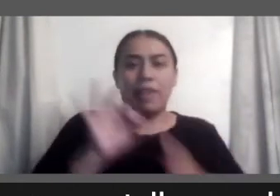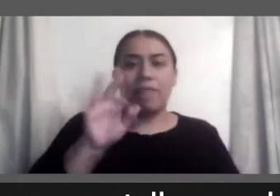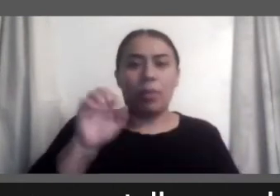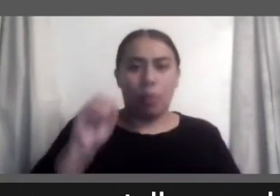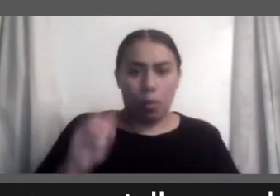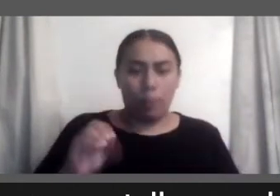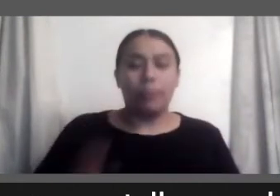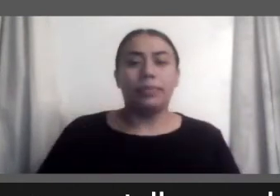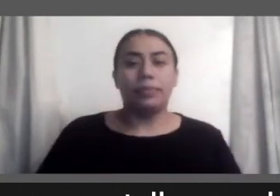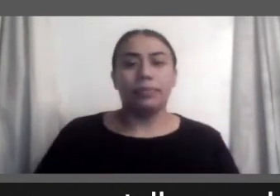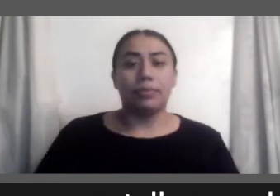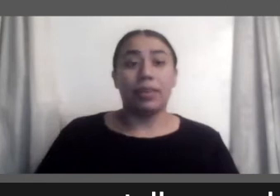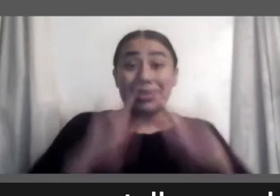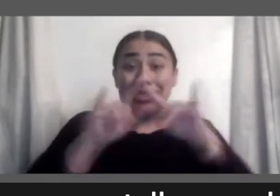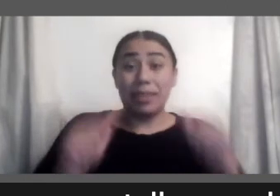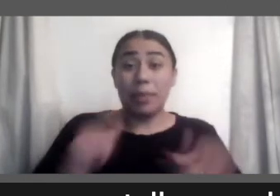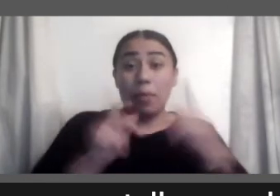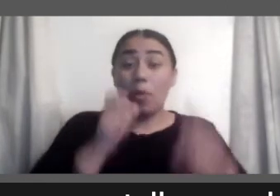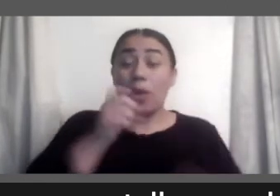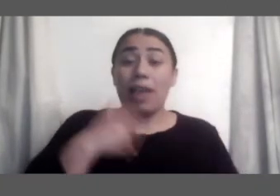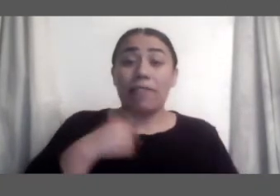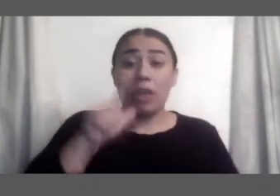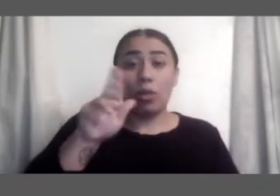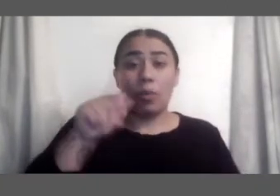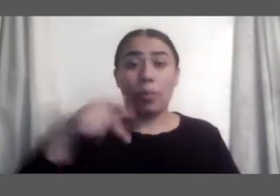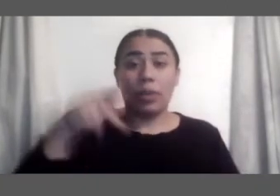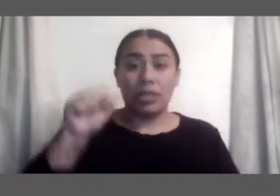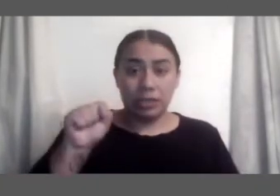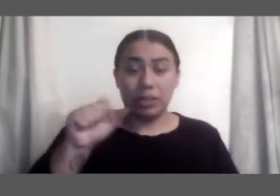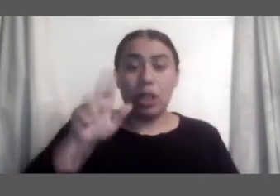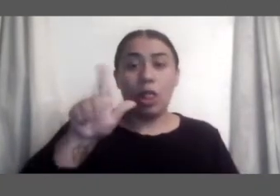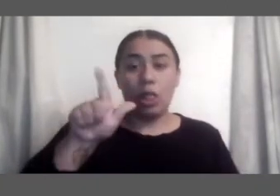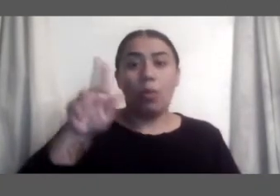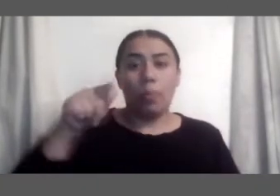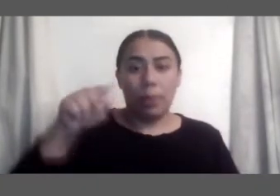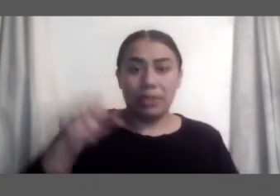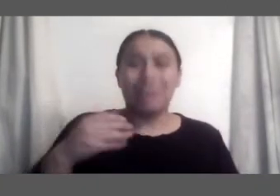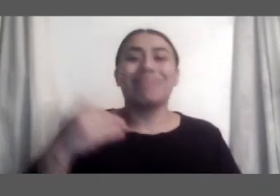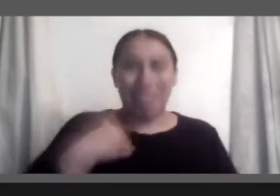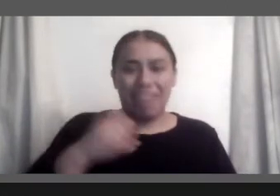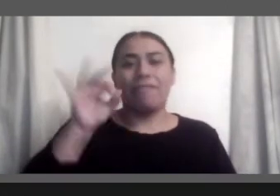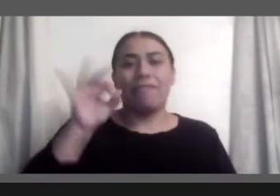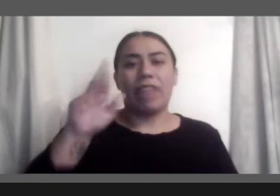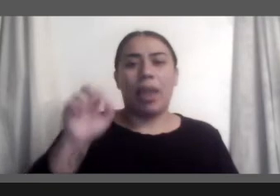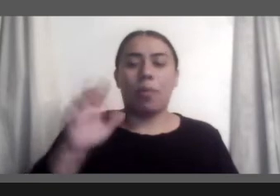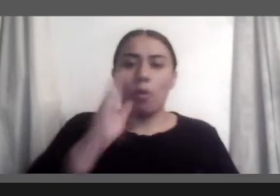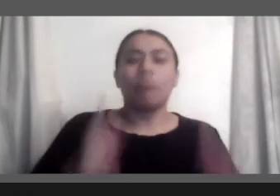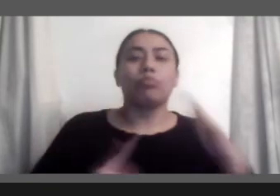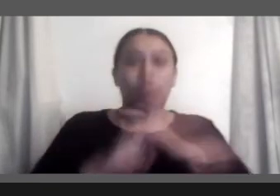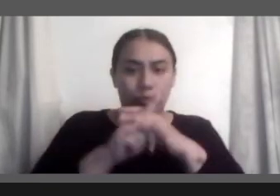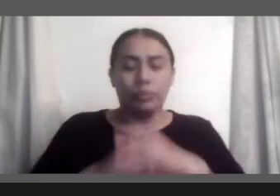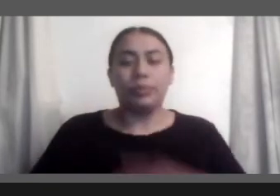rheumatoid arthritis or other autoimmune diseases such as lupus, problems with the central nervous system, regulating